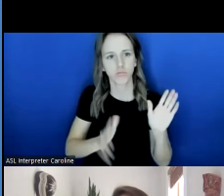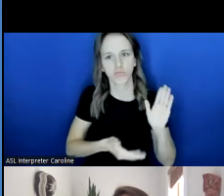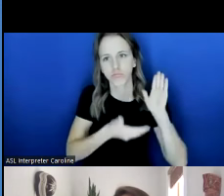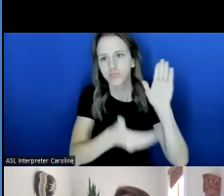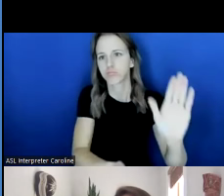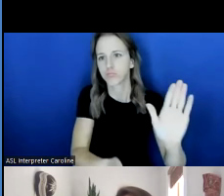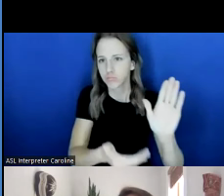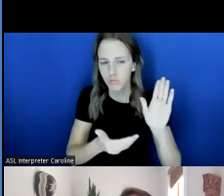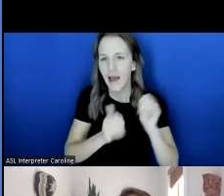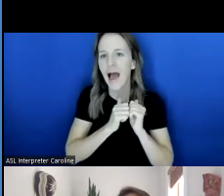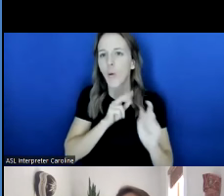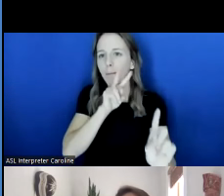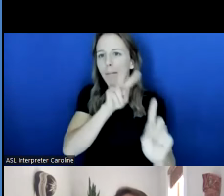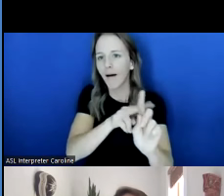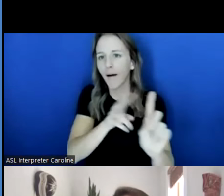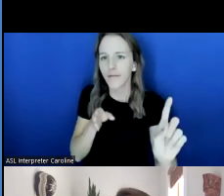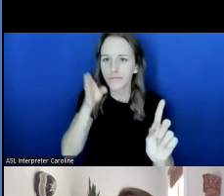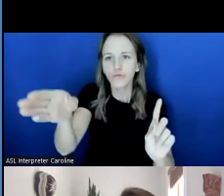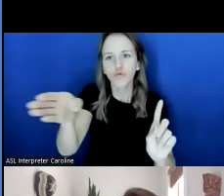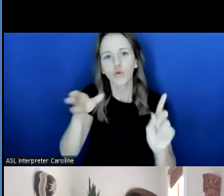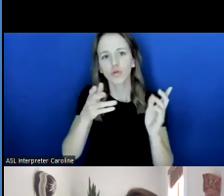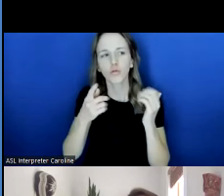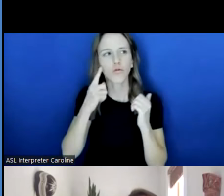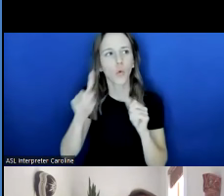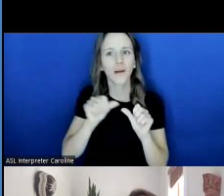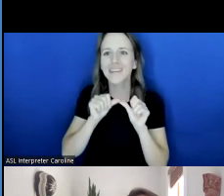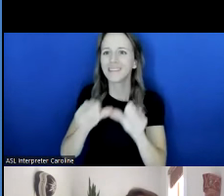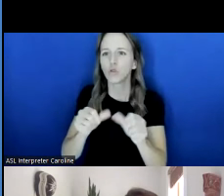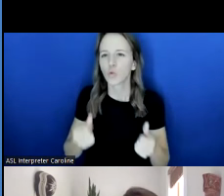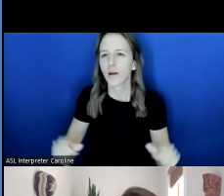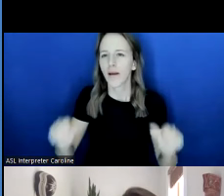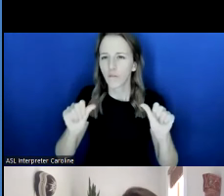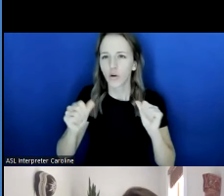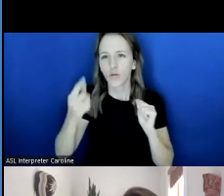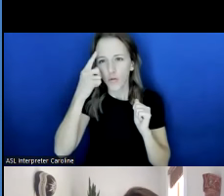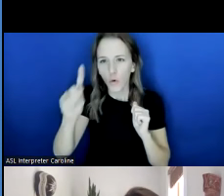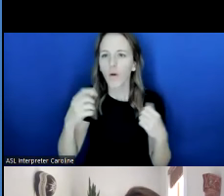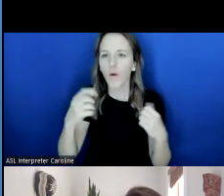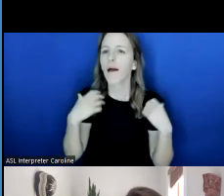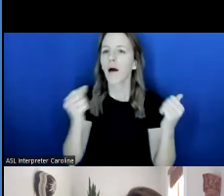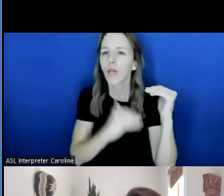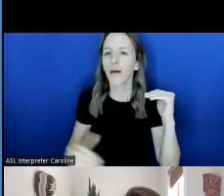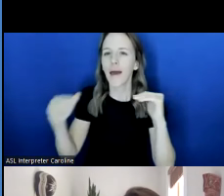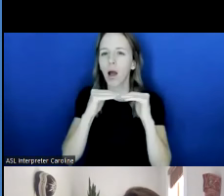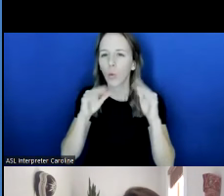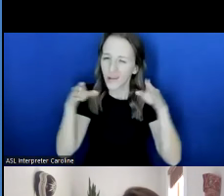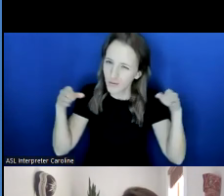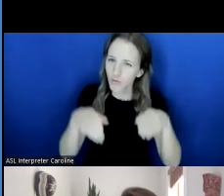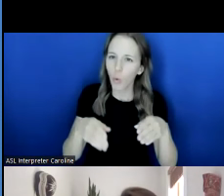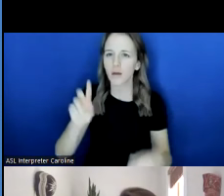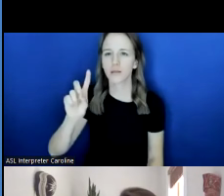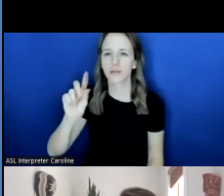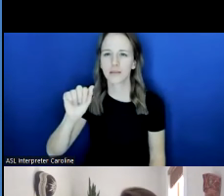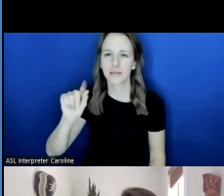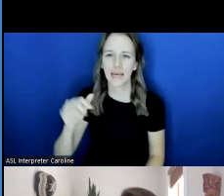forward into a continued effort to do health equity focused data collection